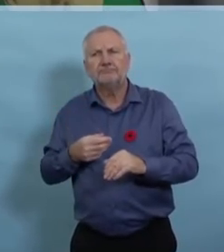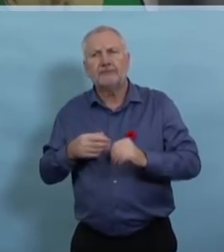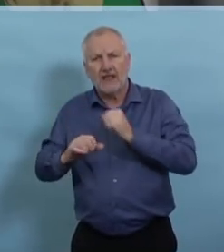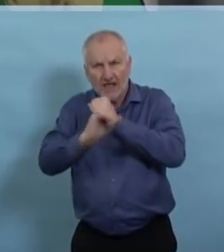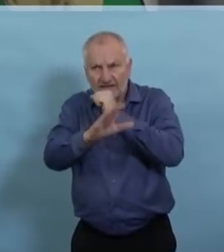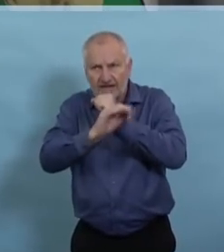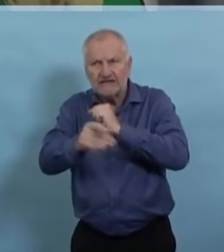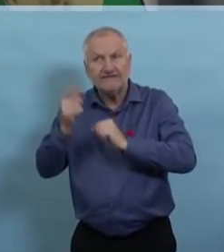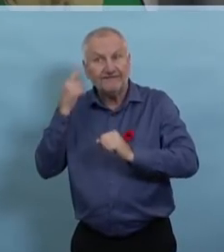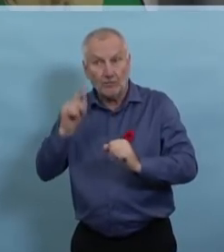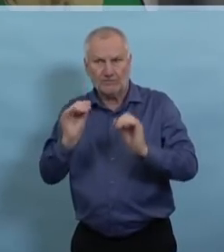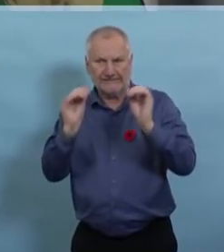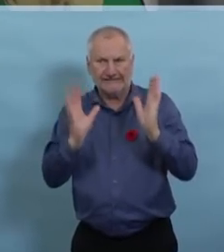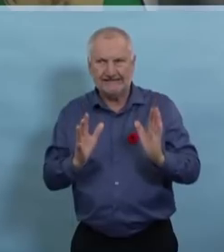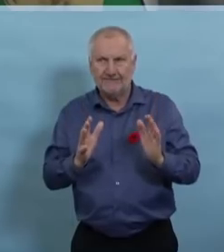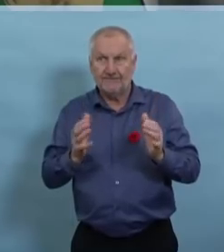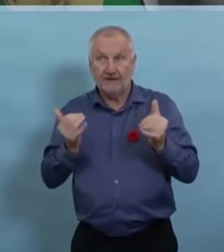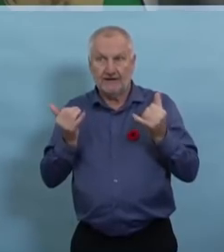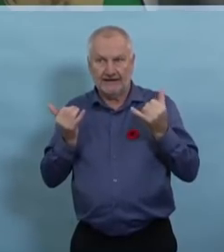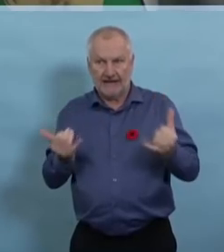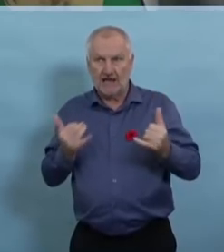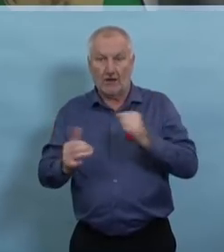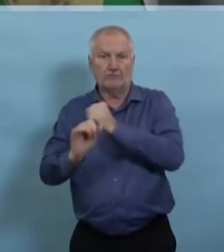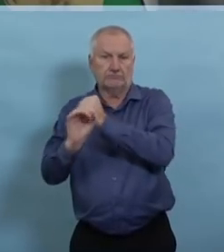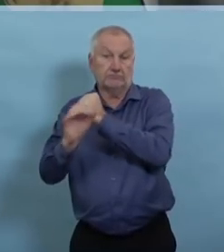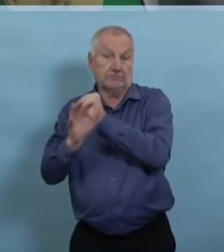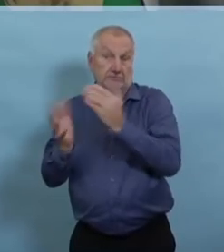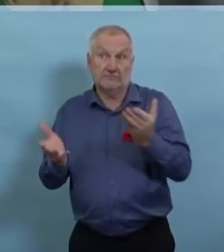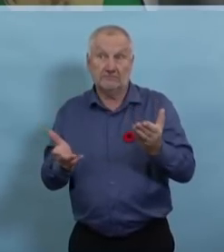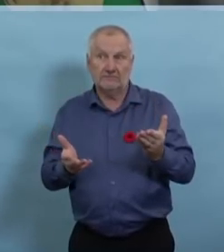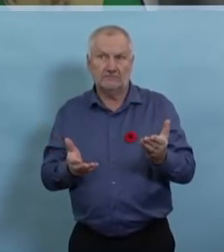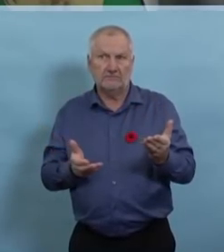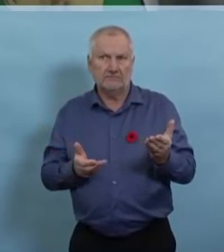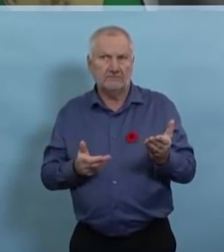out now or almost before the end of the day,